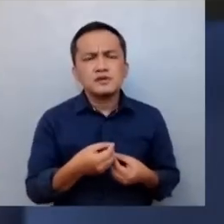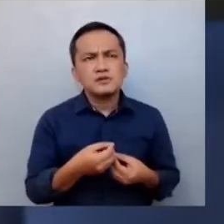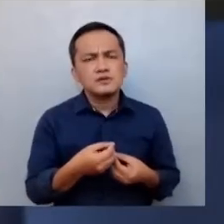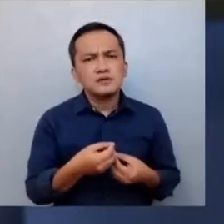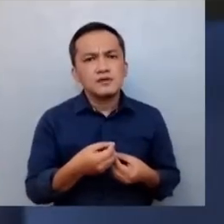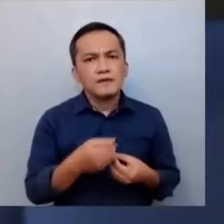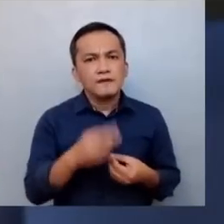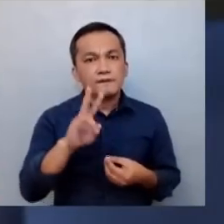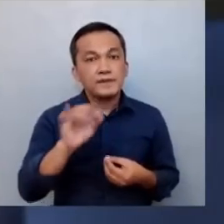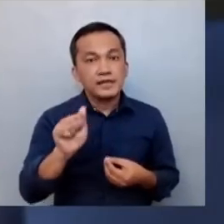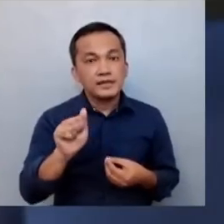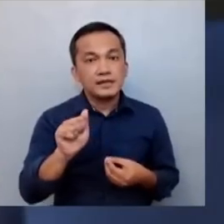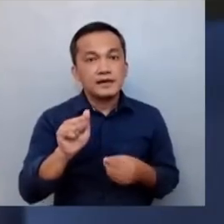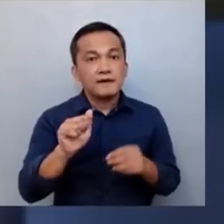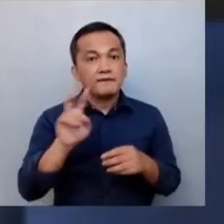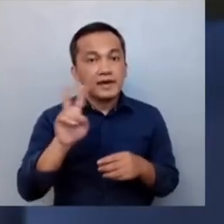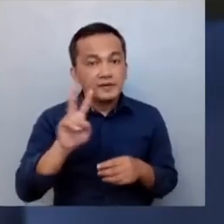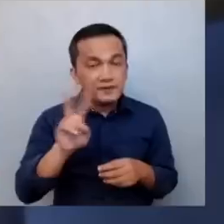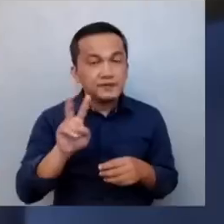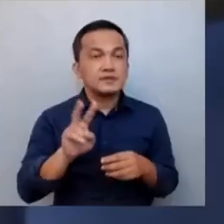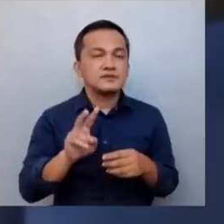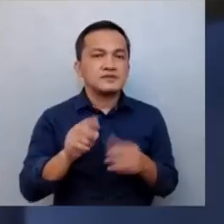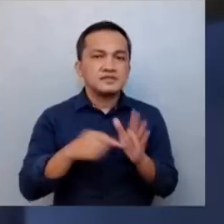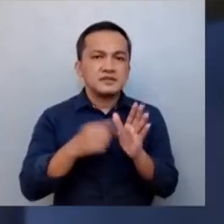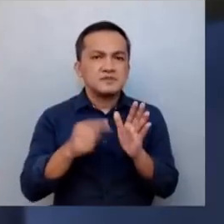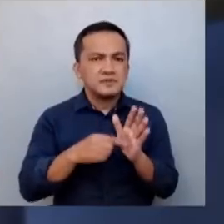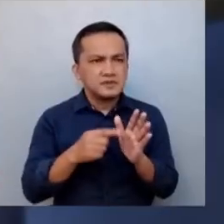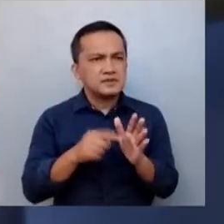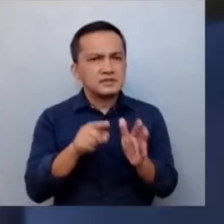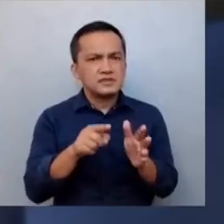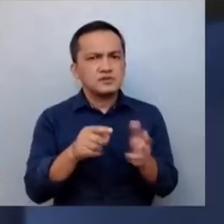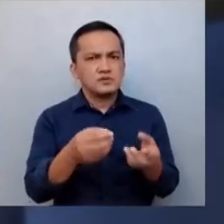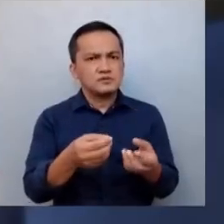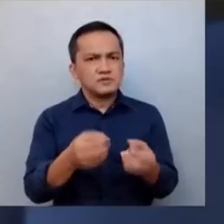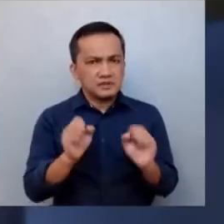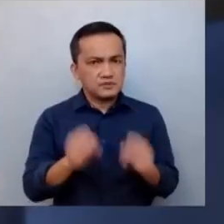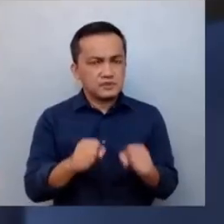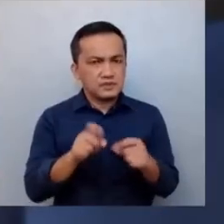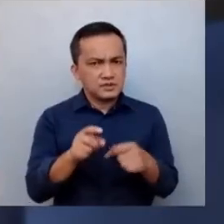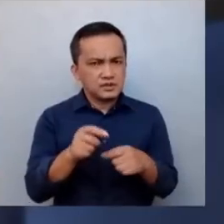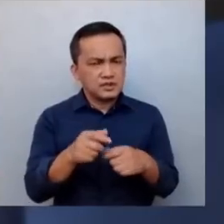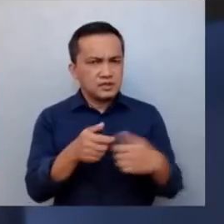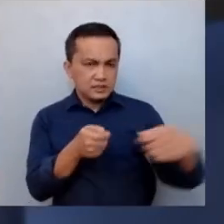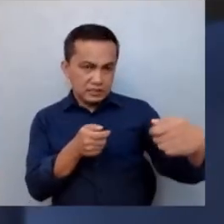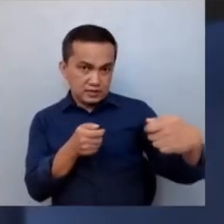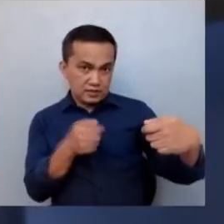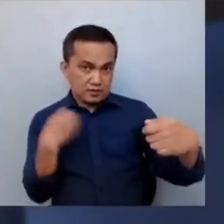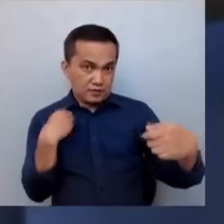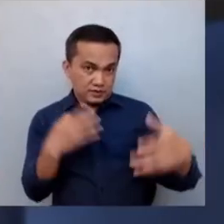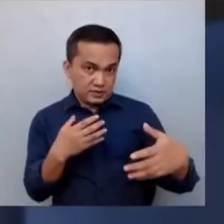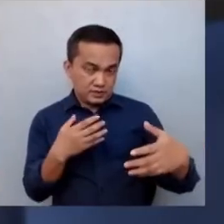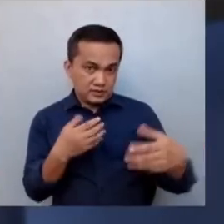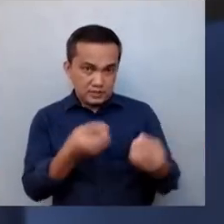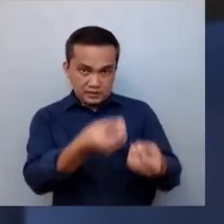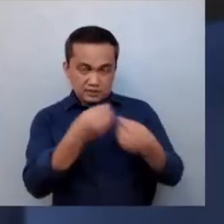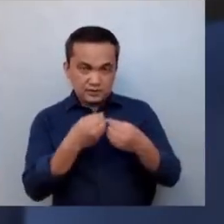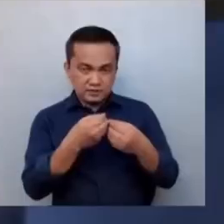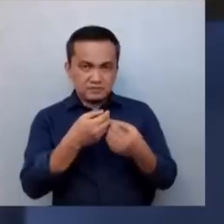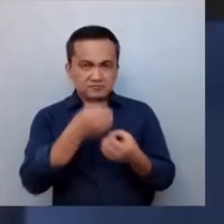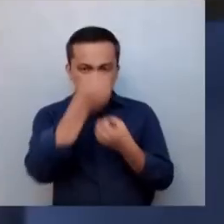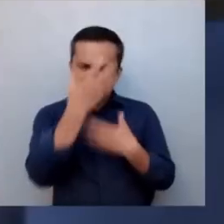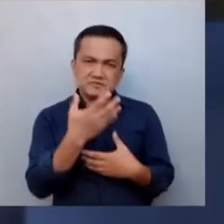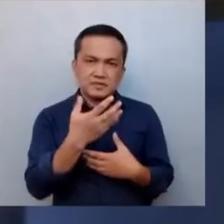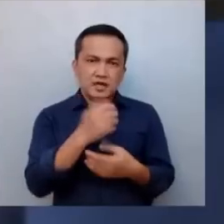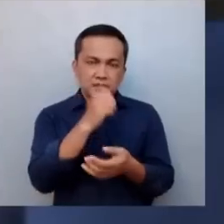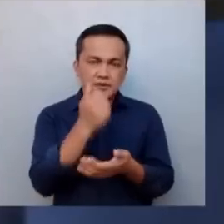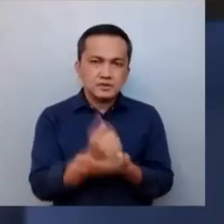via Viber. Sometimes we are able to text officials where they give us confirmation. But like for